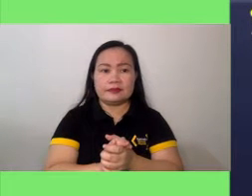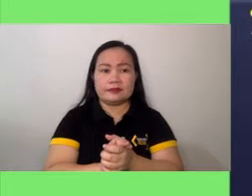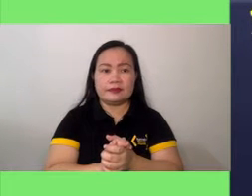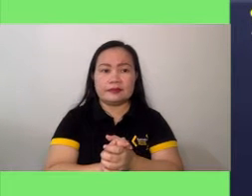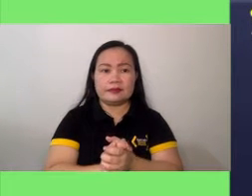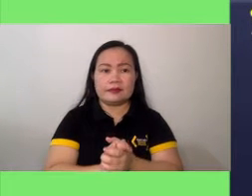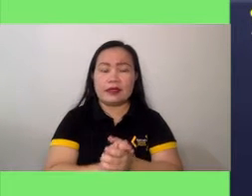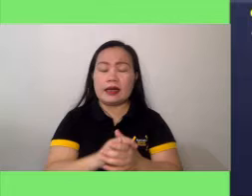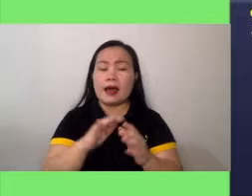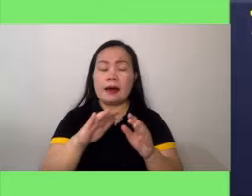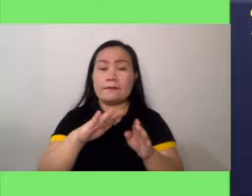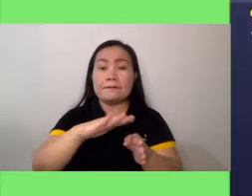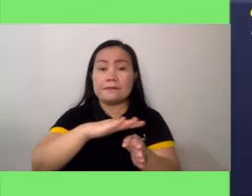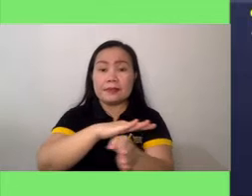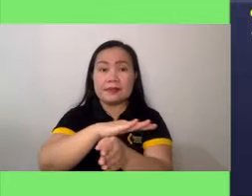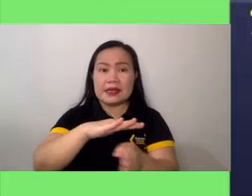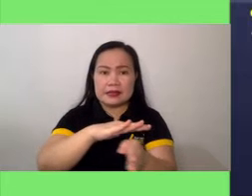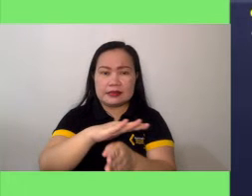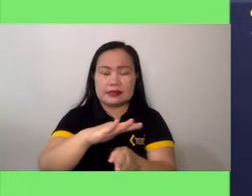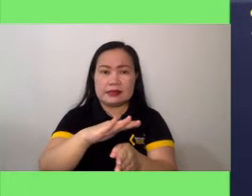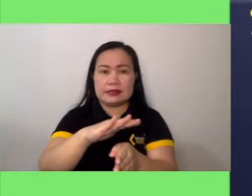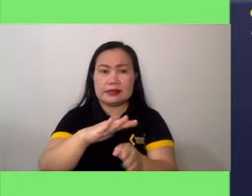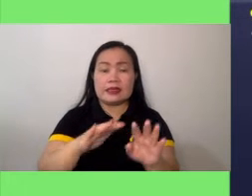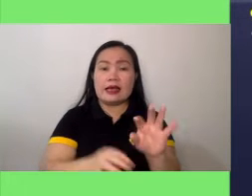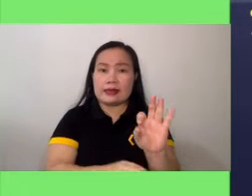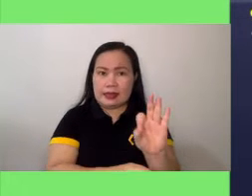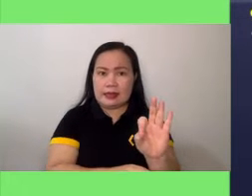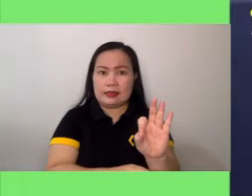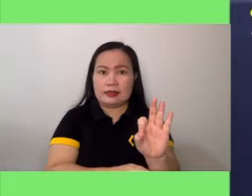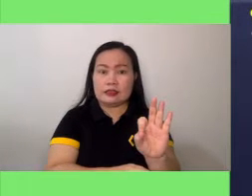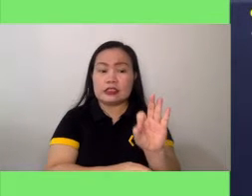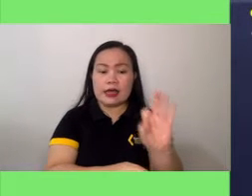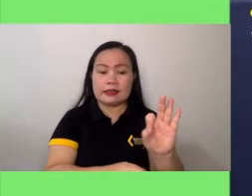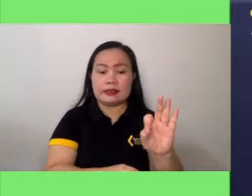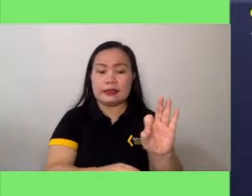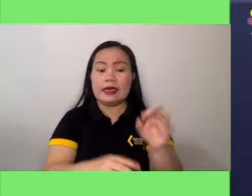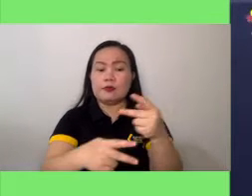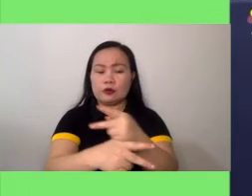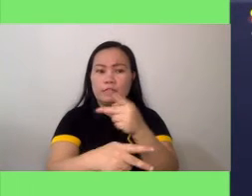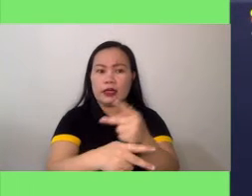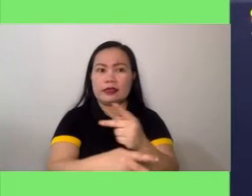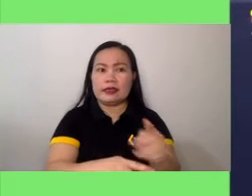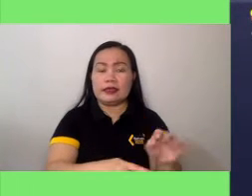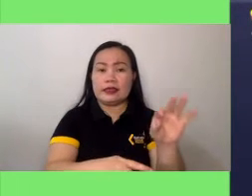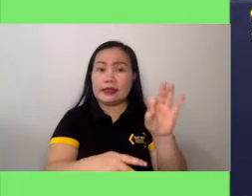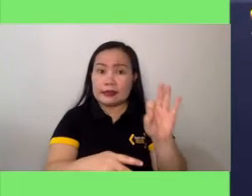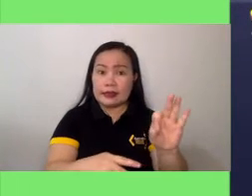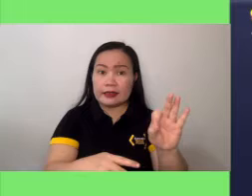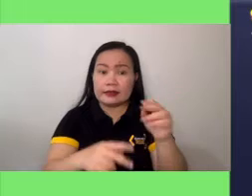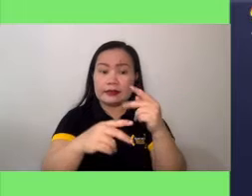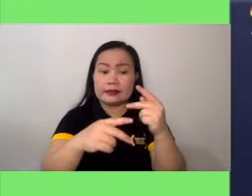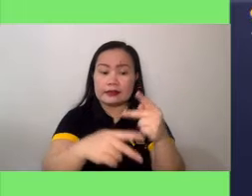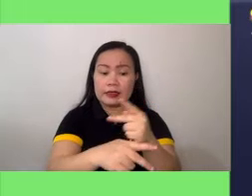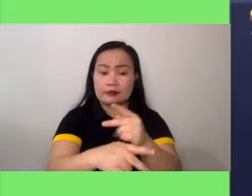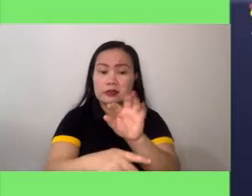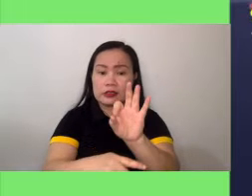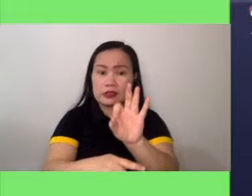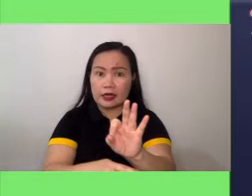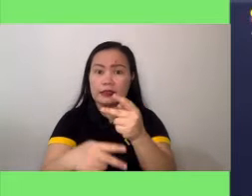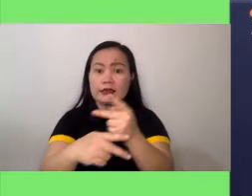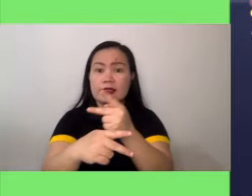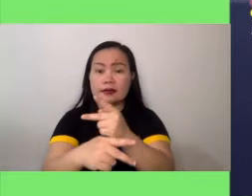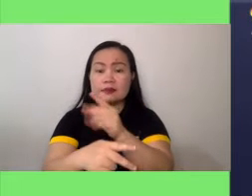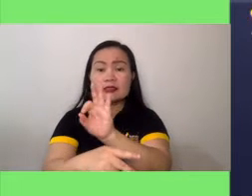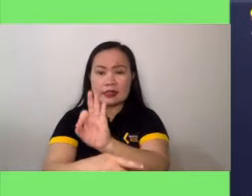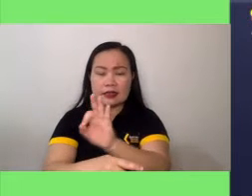po natin dito is 9. Yun yung tinatawag natin base kasi siya yung number na minumultiply. So, ito yung number na minumultiply natin. 9